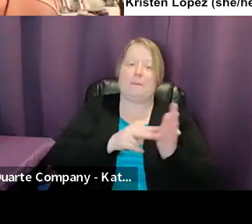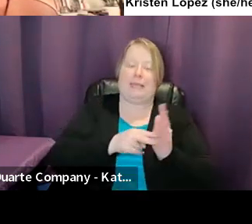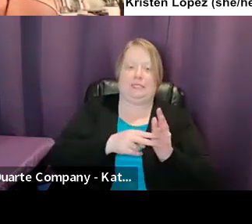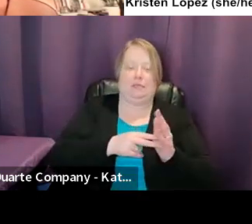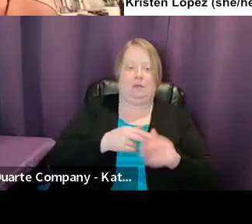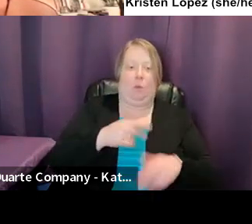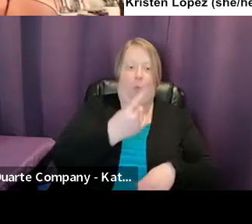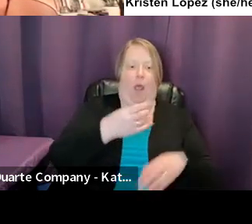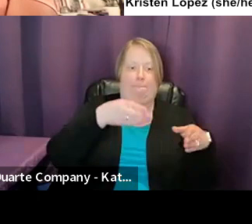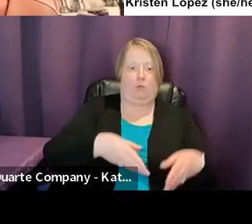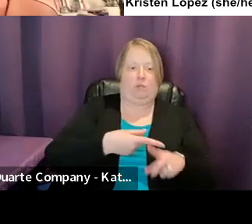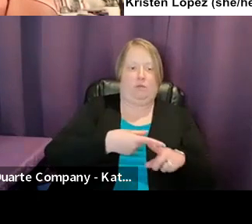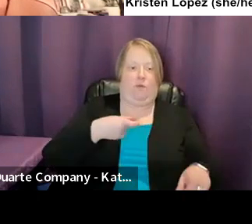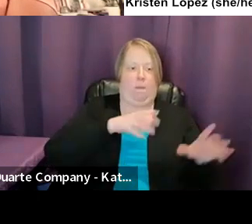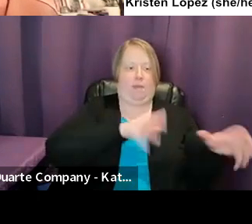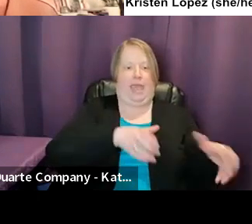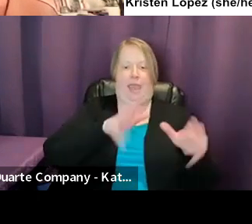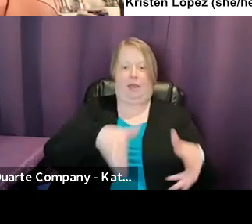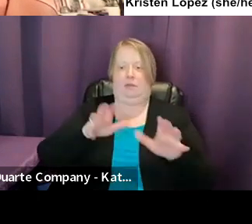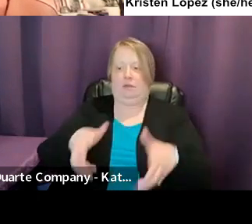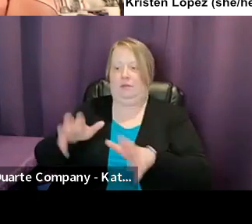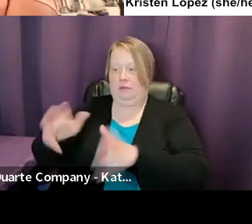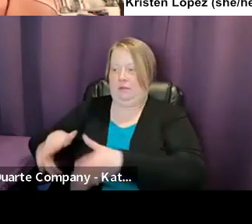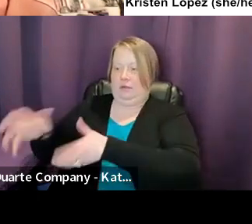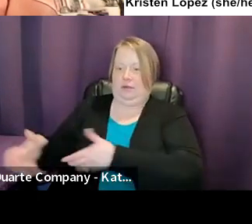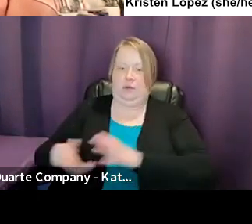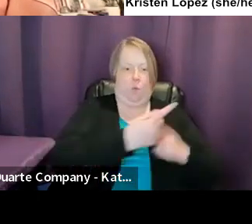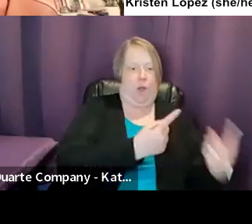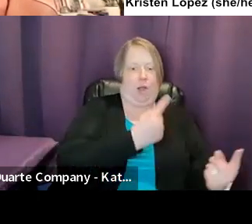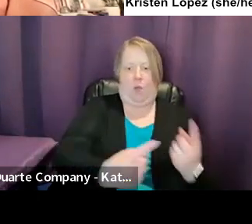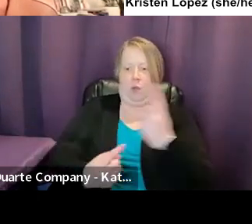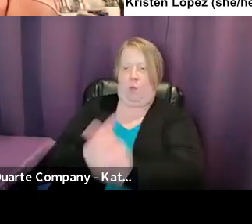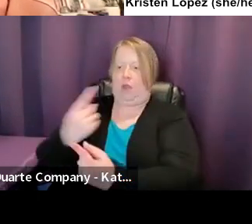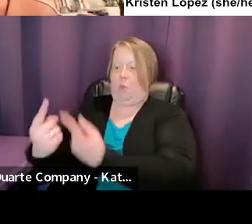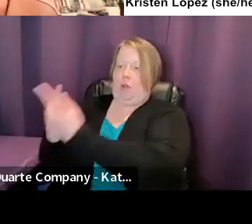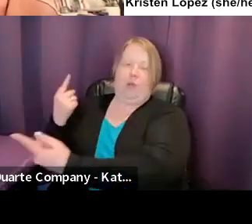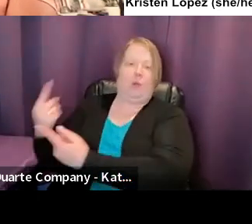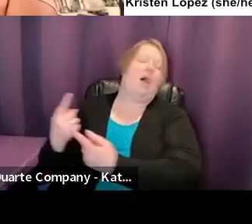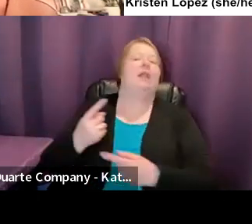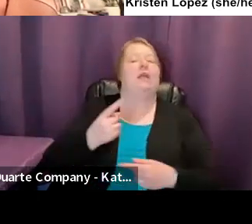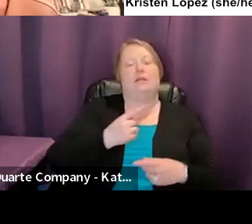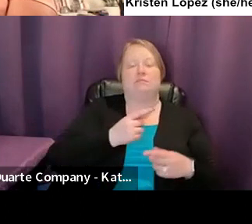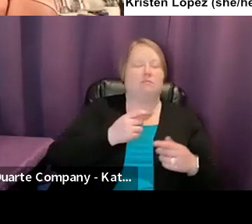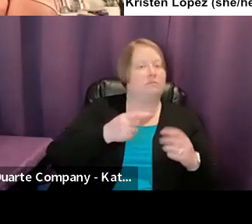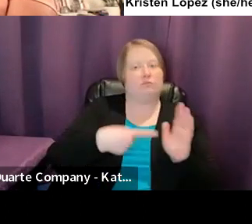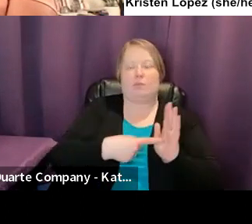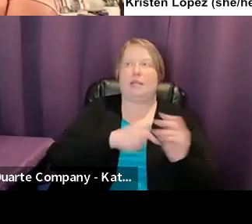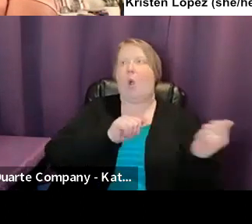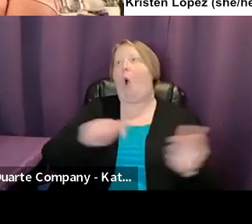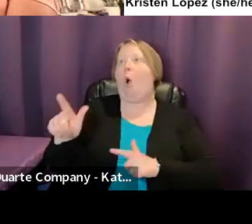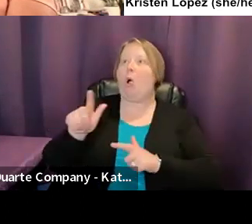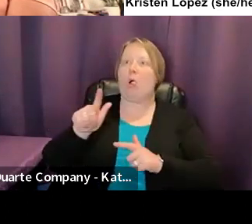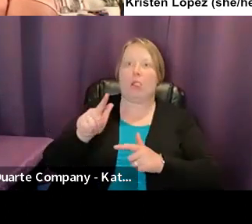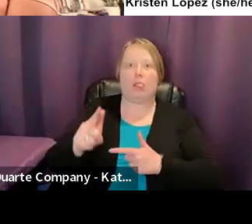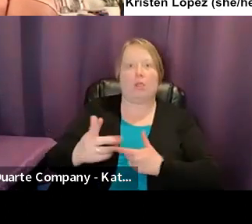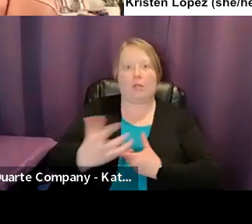all autistic Black women, all autistic Black men, all autistic Indigenous and other POC folks.